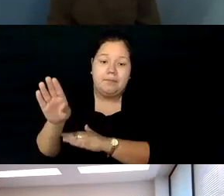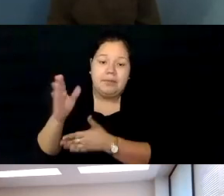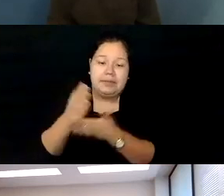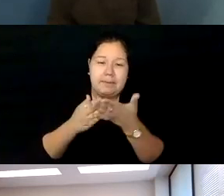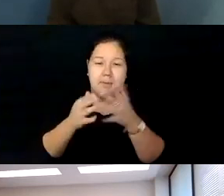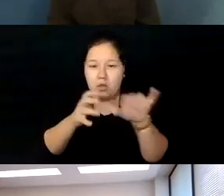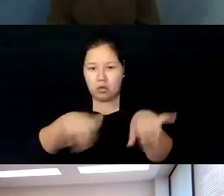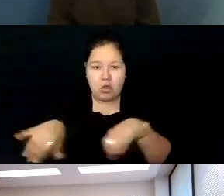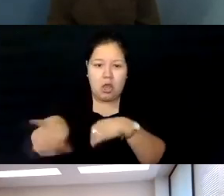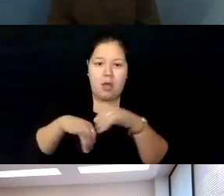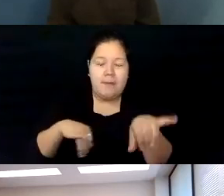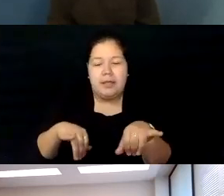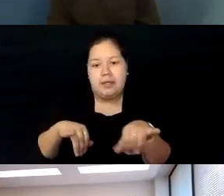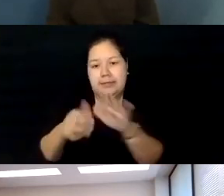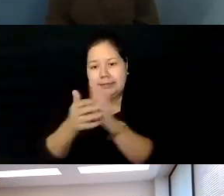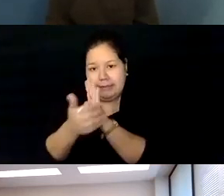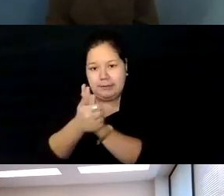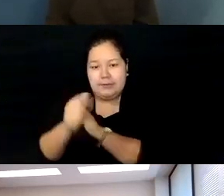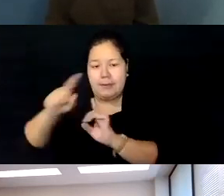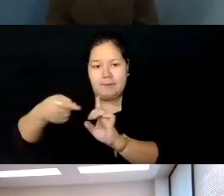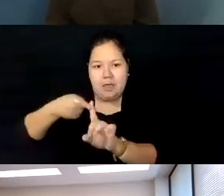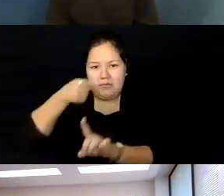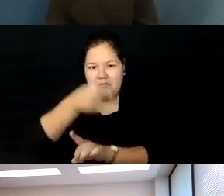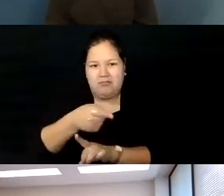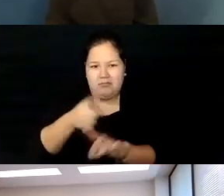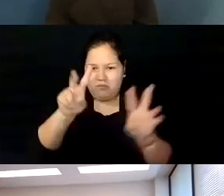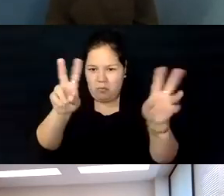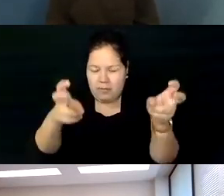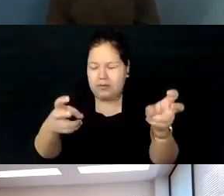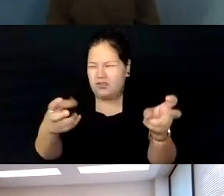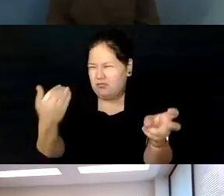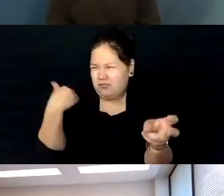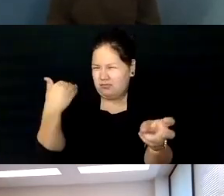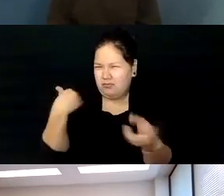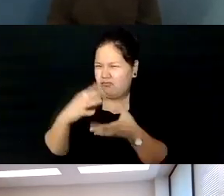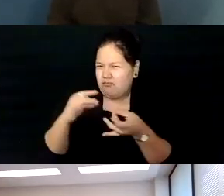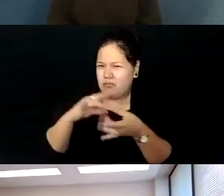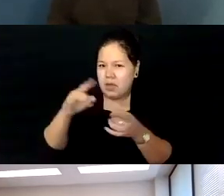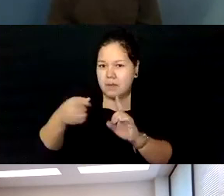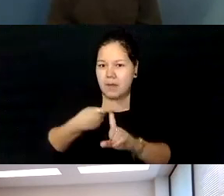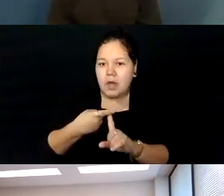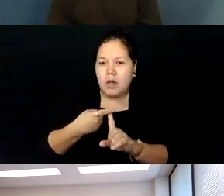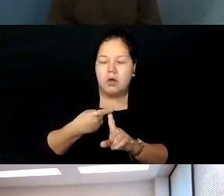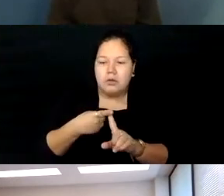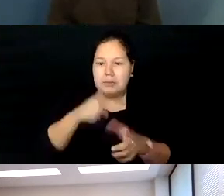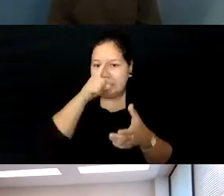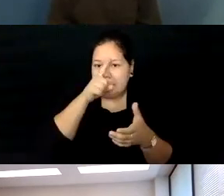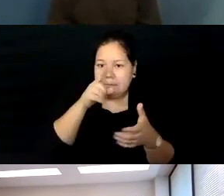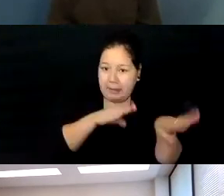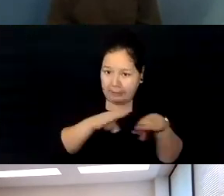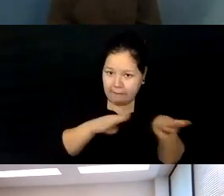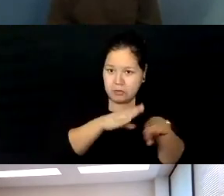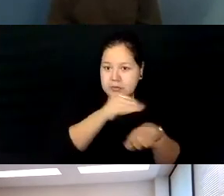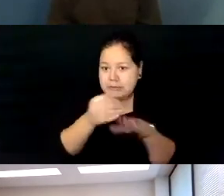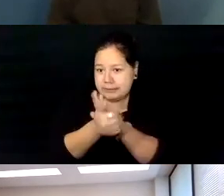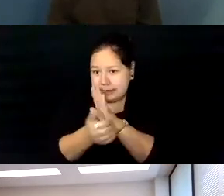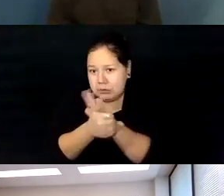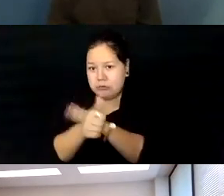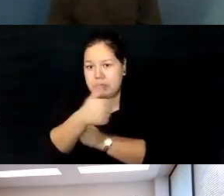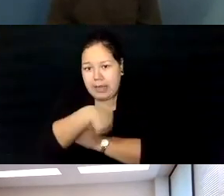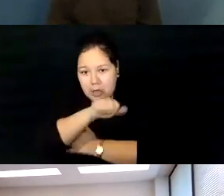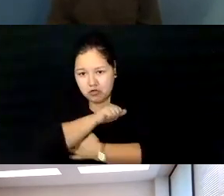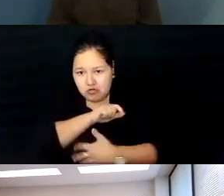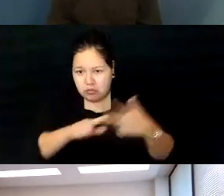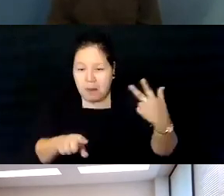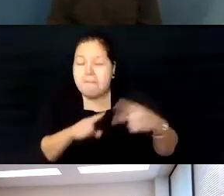common competencies around this. So we were talking earlier about the behaviors and skills and attitudes,